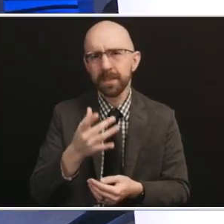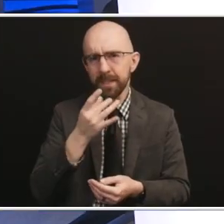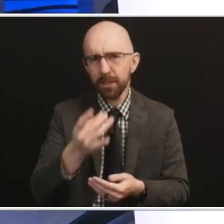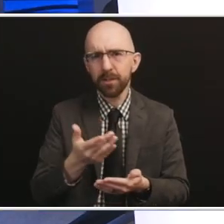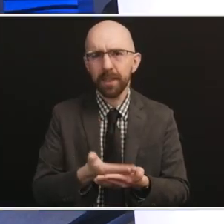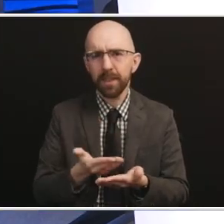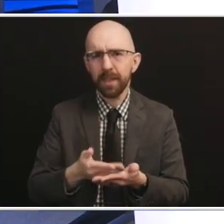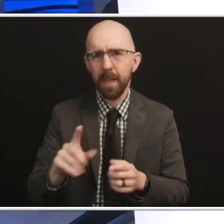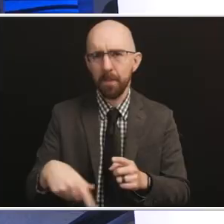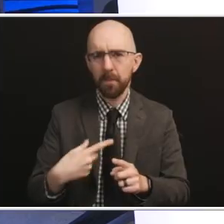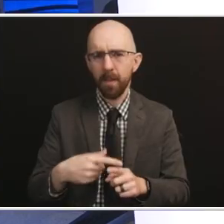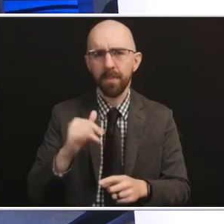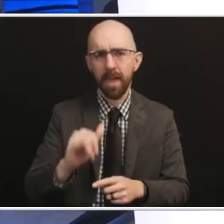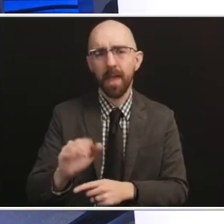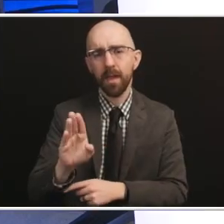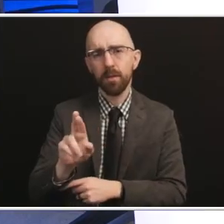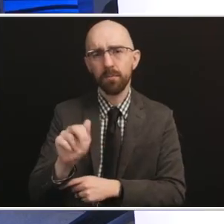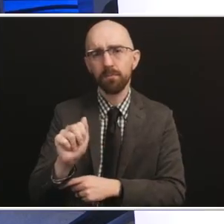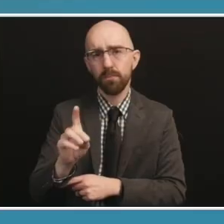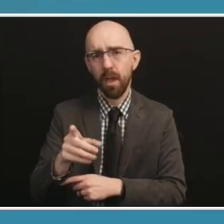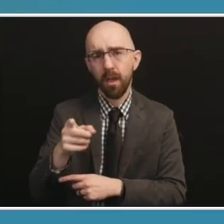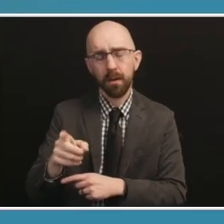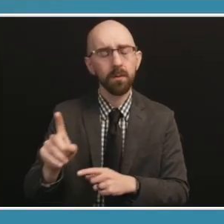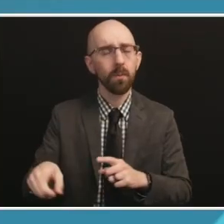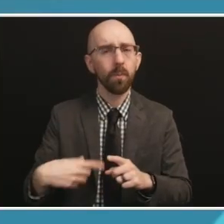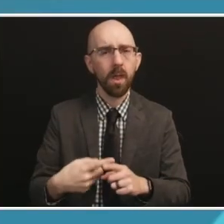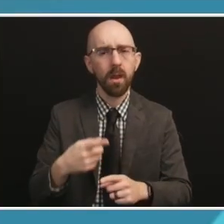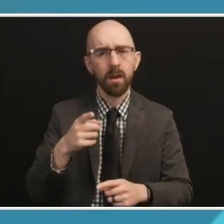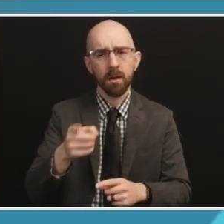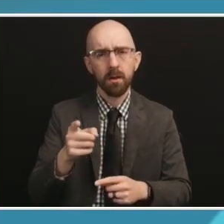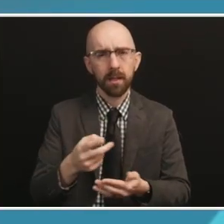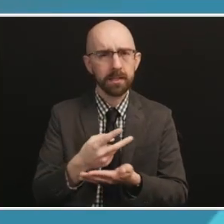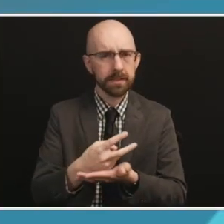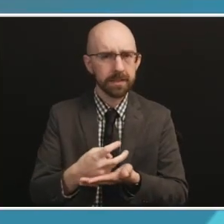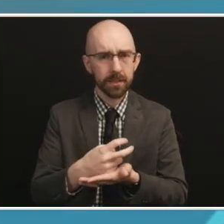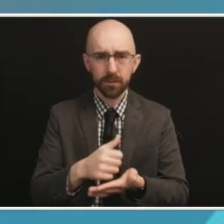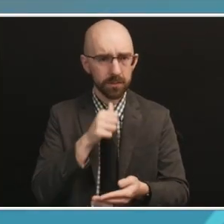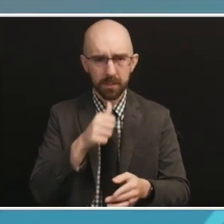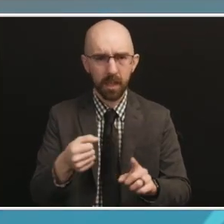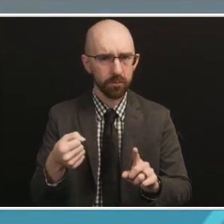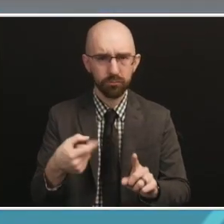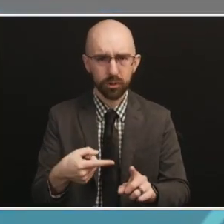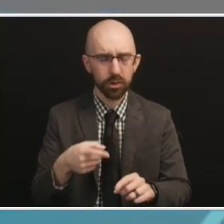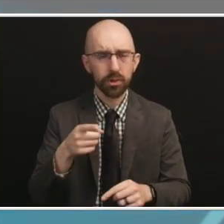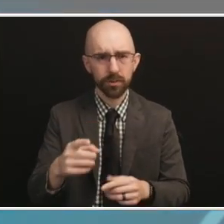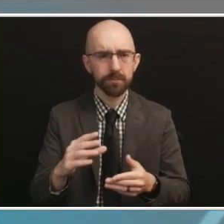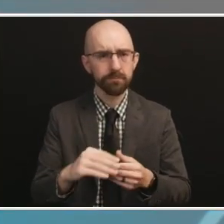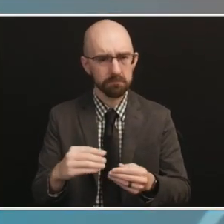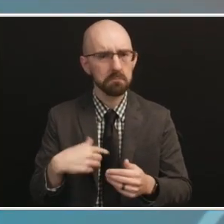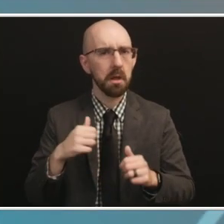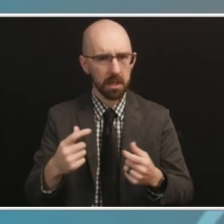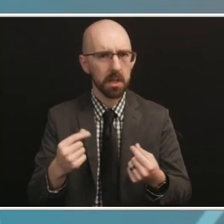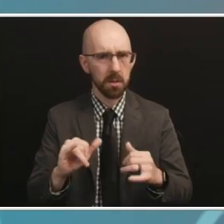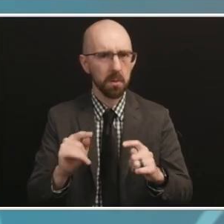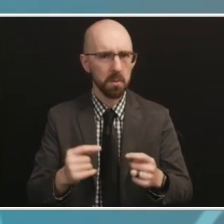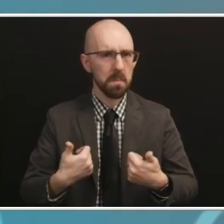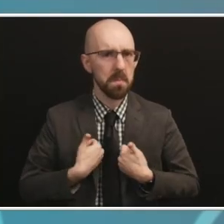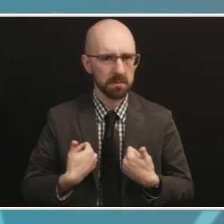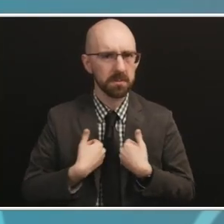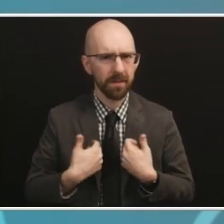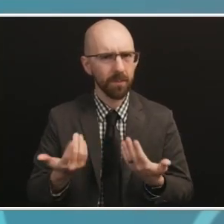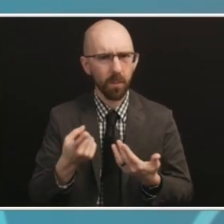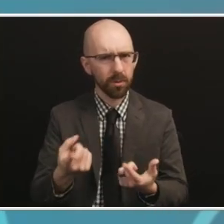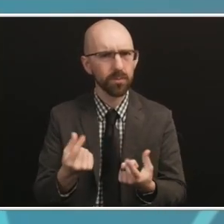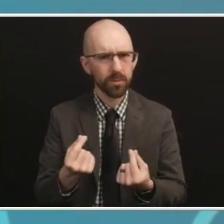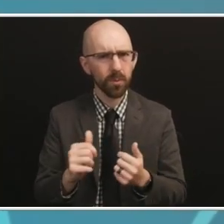is that, Brad, when your seizure wasn't triggering, you said, okay, I can do this myself. What did you do, and how did you